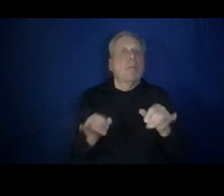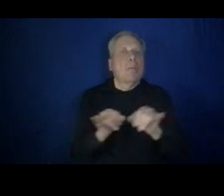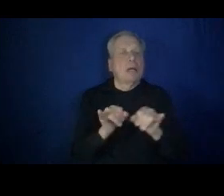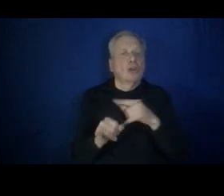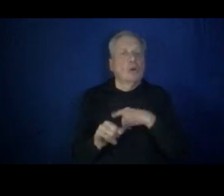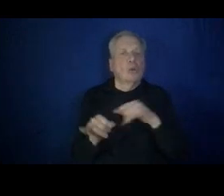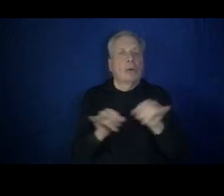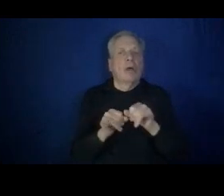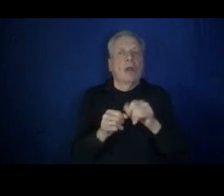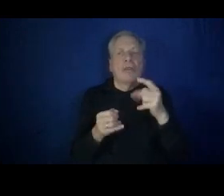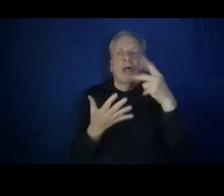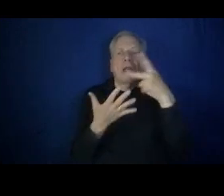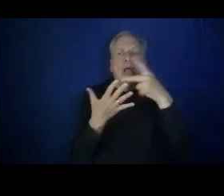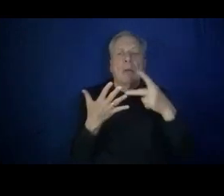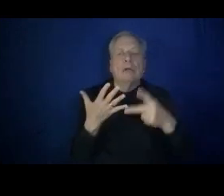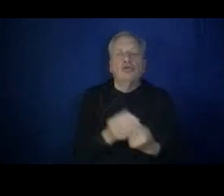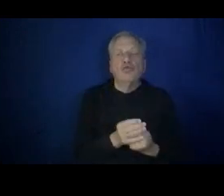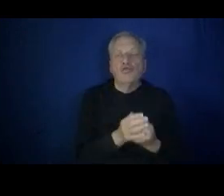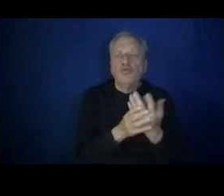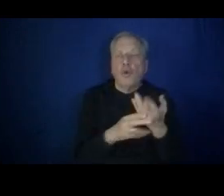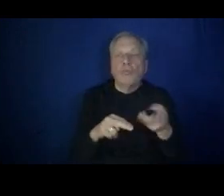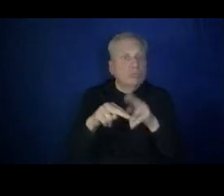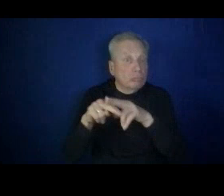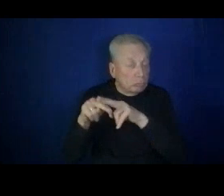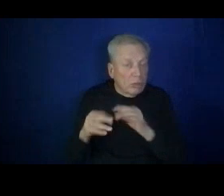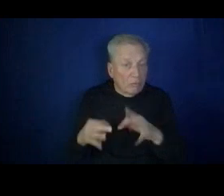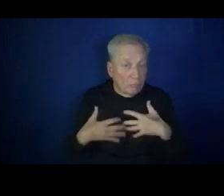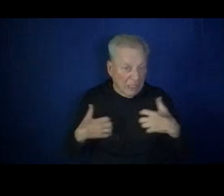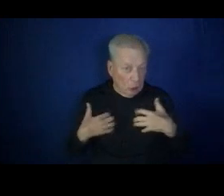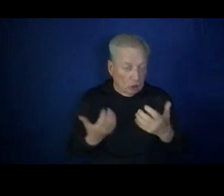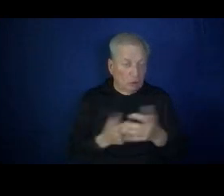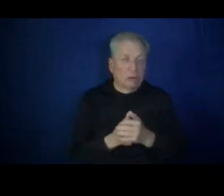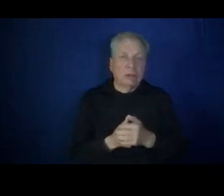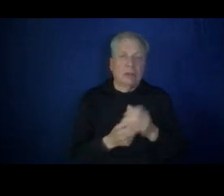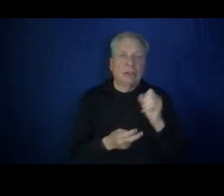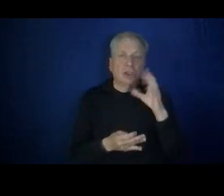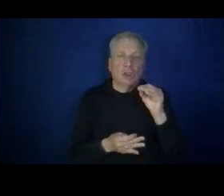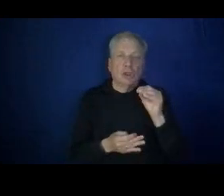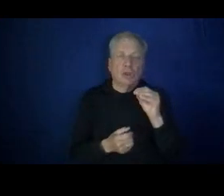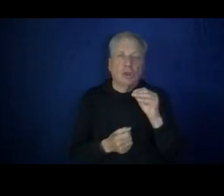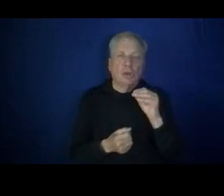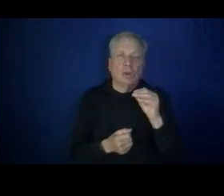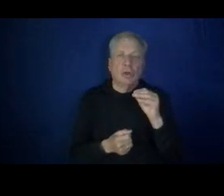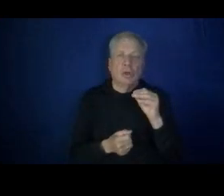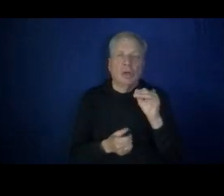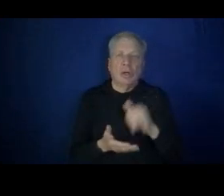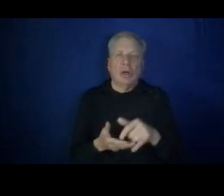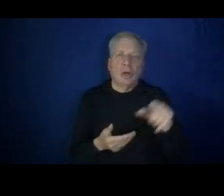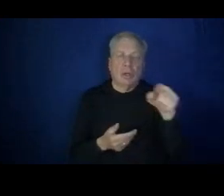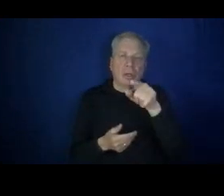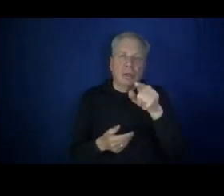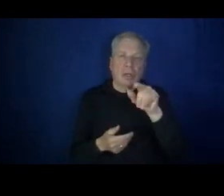measure population growth. And so a lambda below 1 means the population